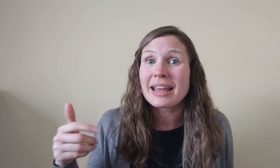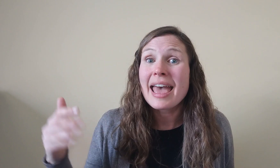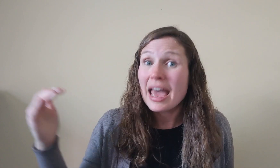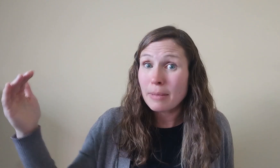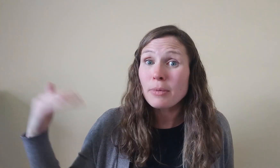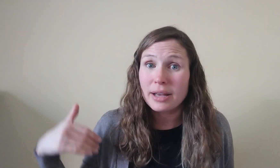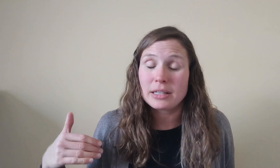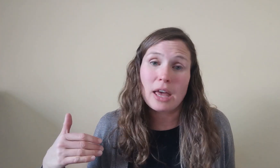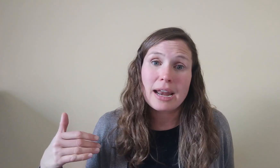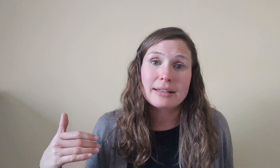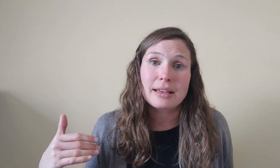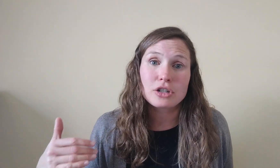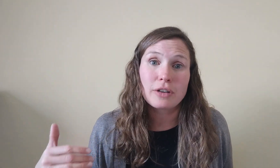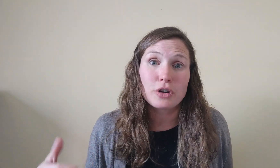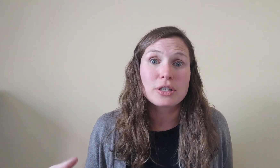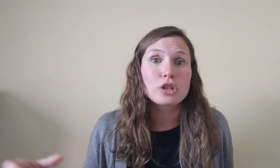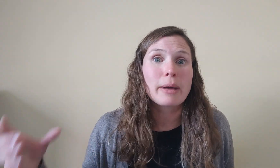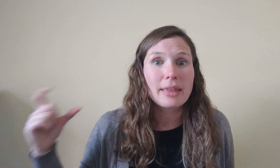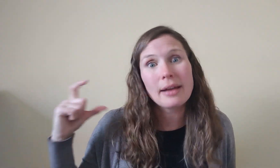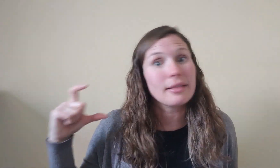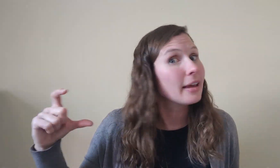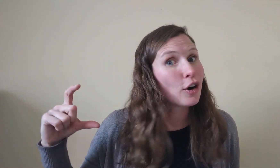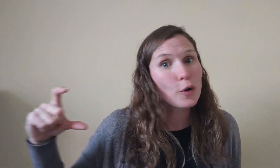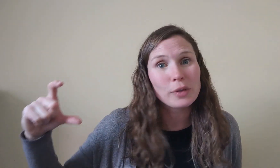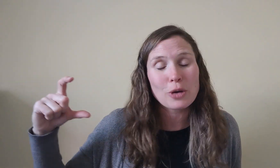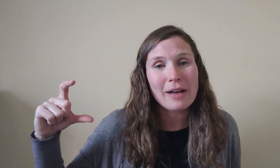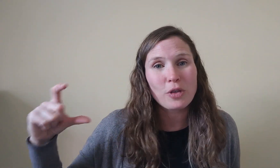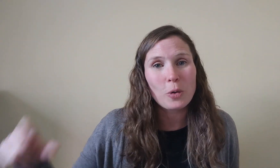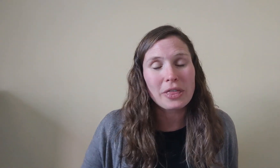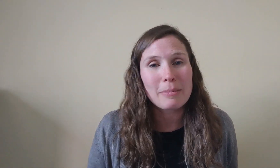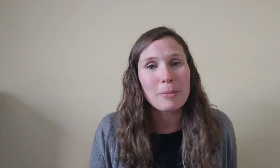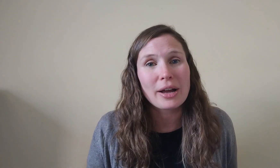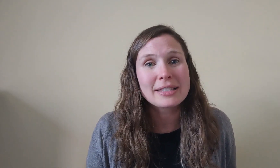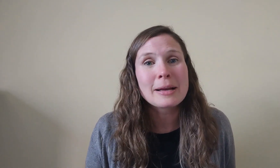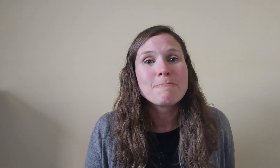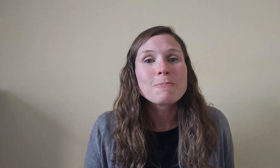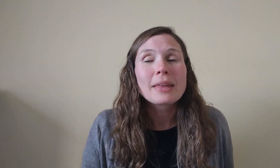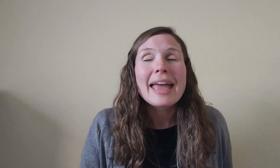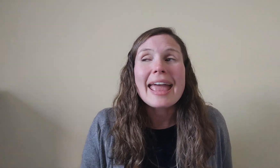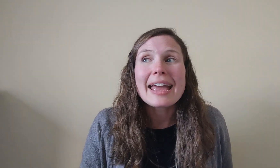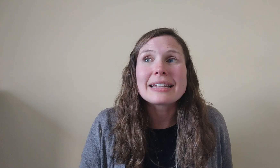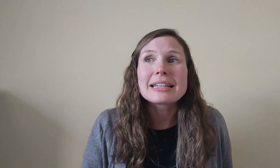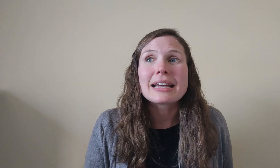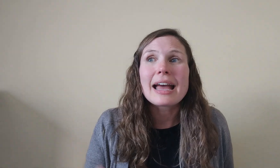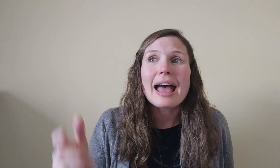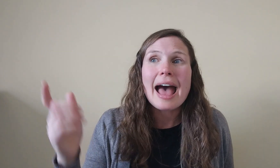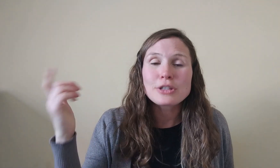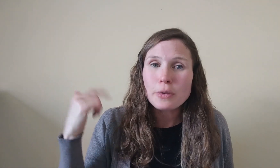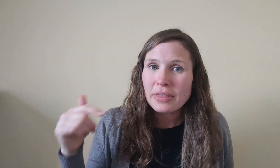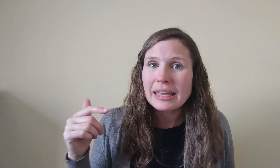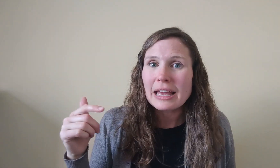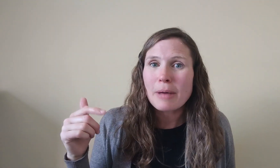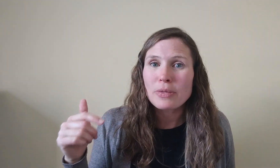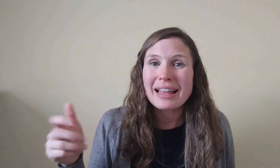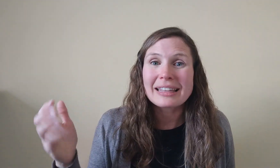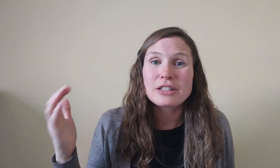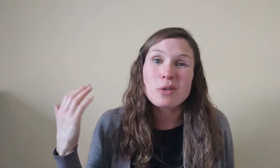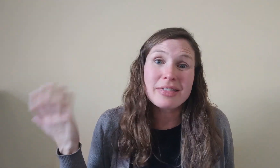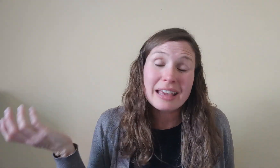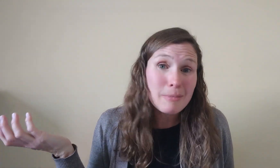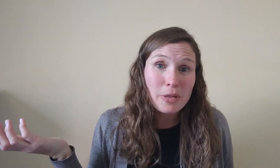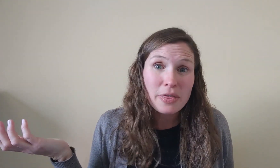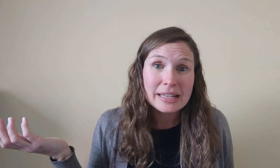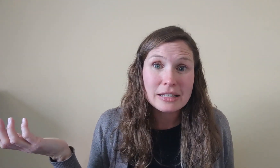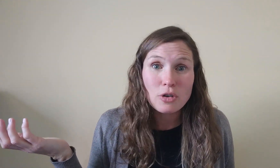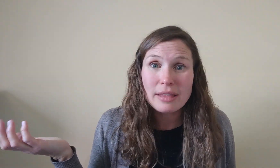that list and memorizing that next section of verses. So by the end of the year, hopefully you have the whole thing memorized. And as you're thinking about that list,